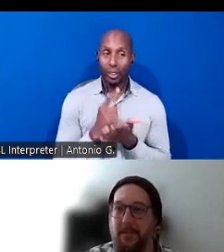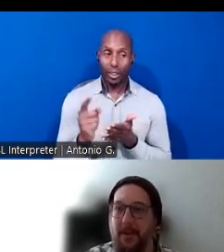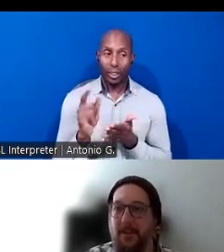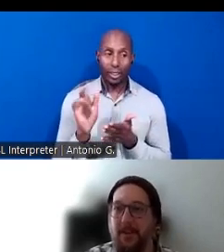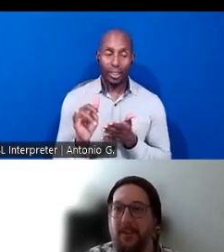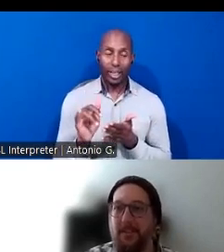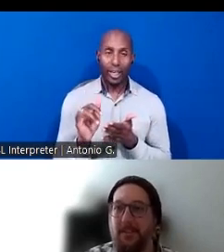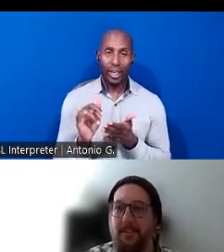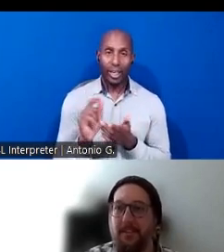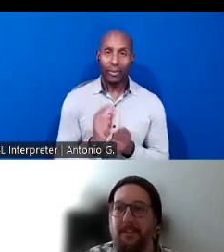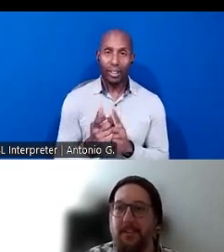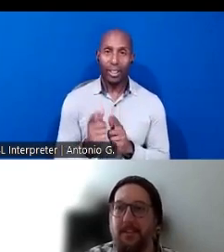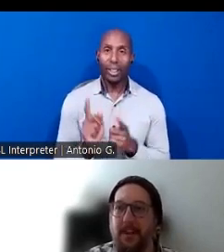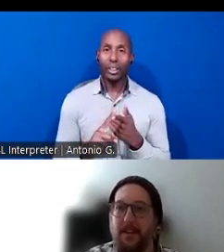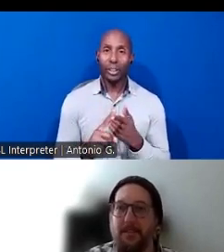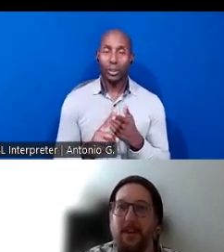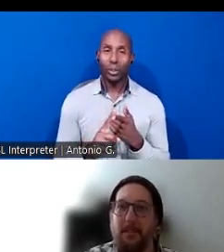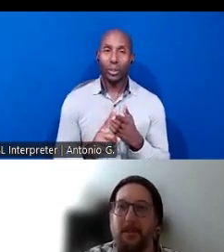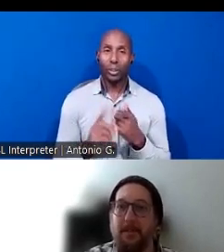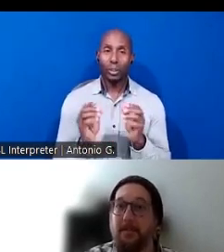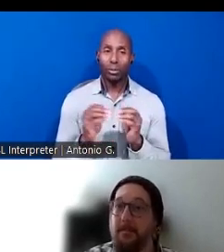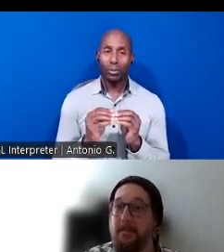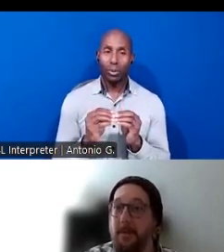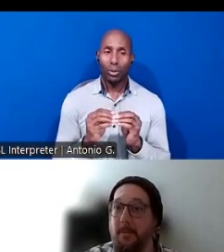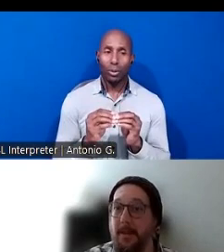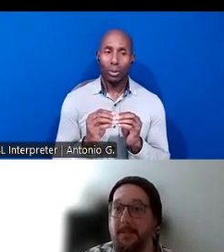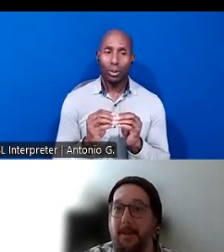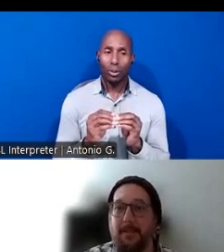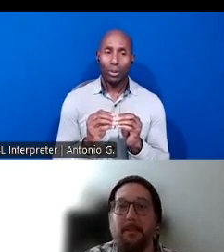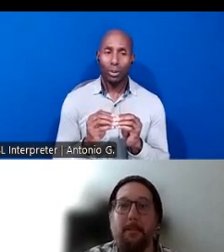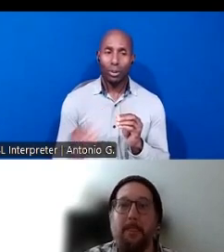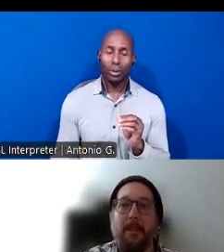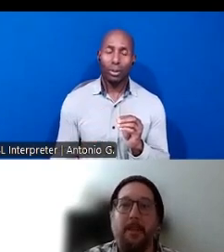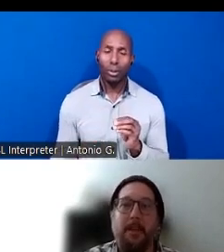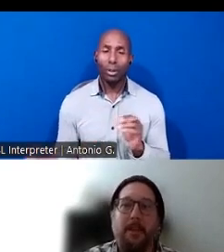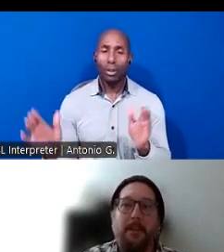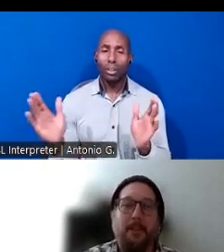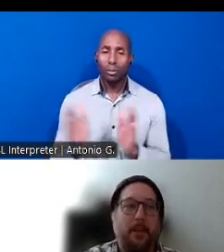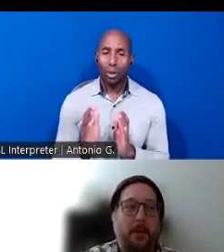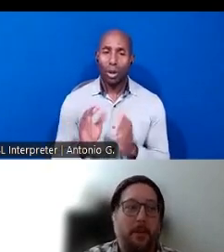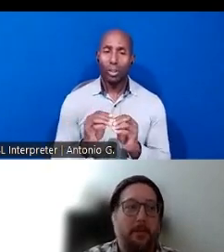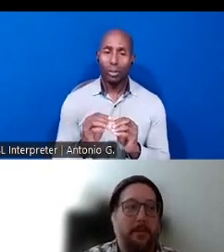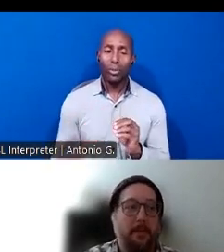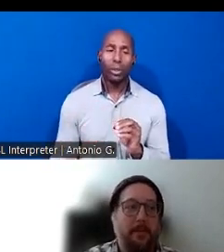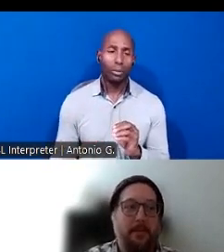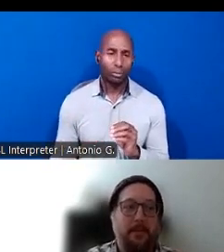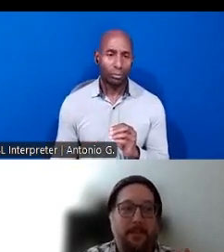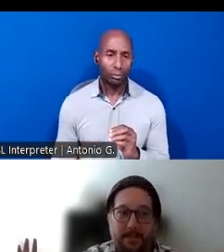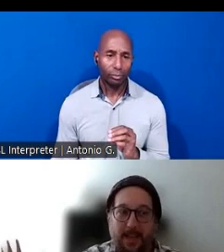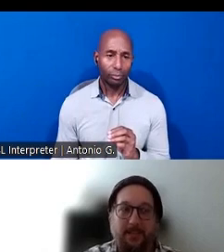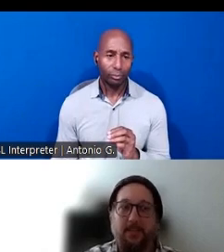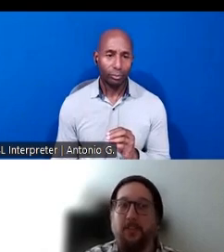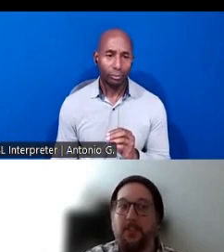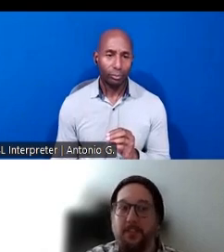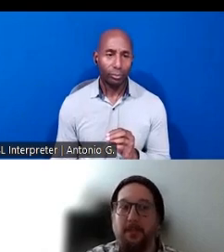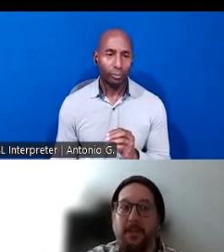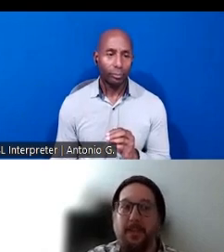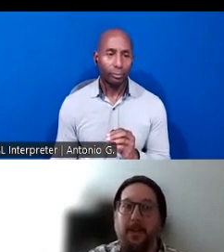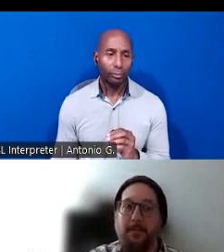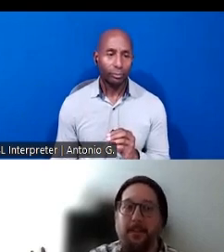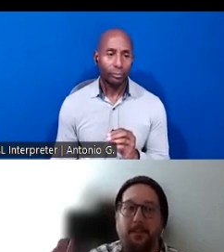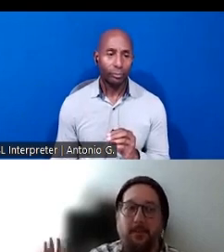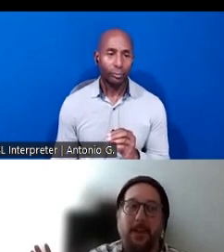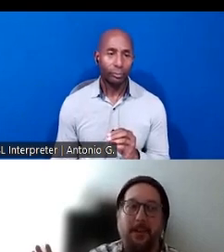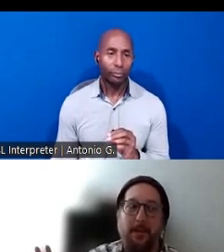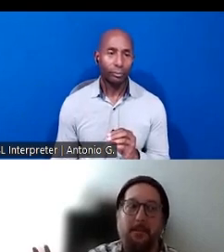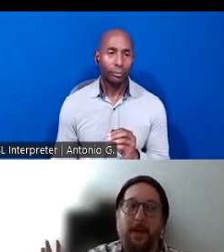much smaller number than people might expect. So in this case, you're going to split the